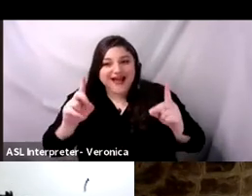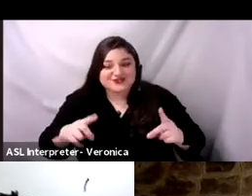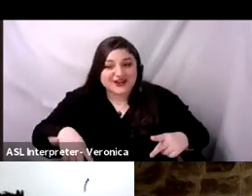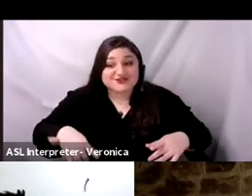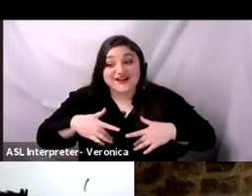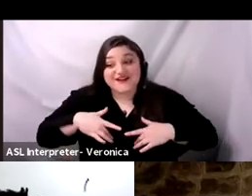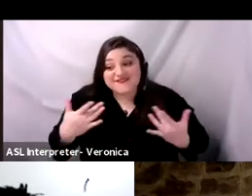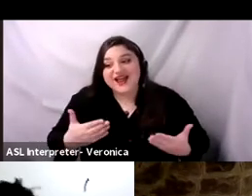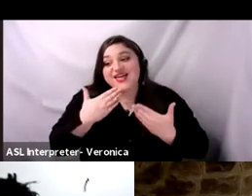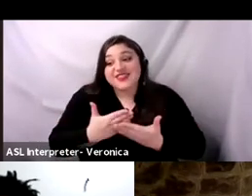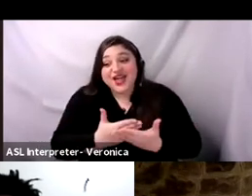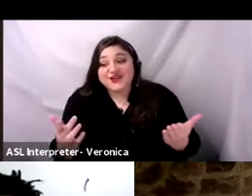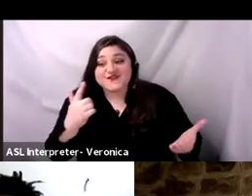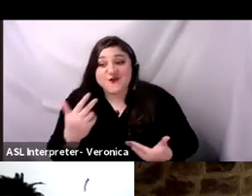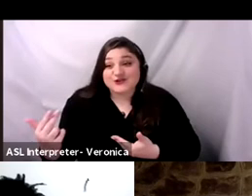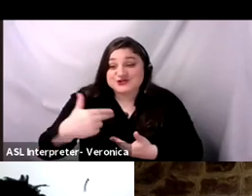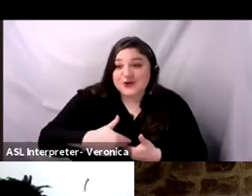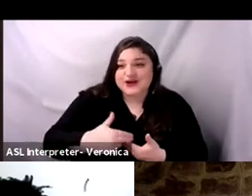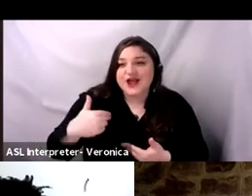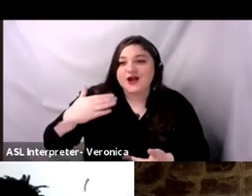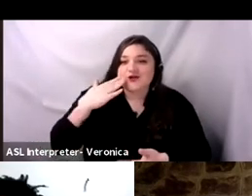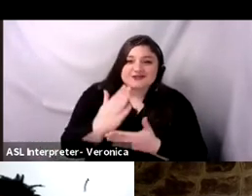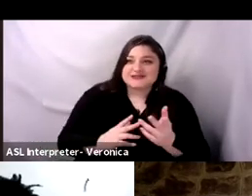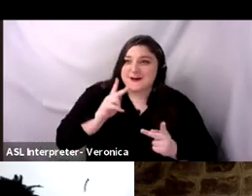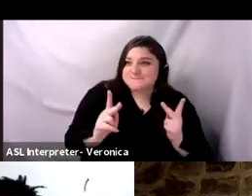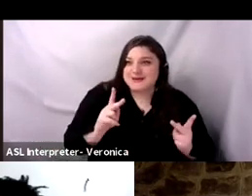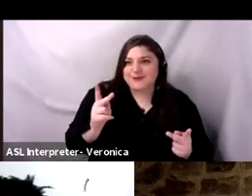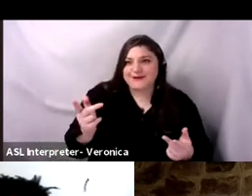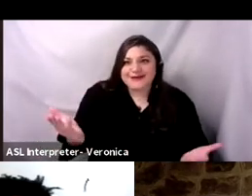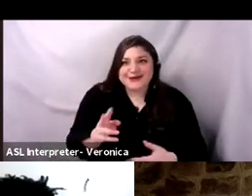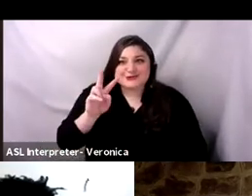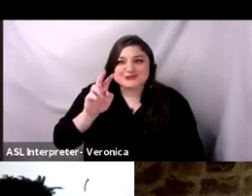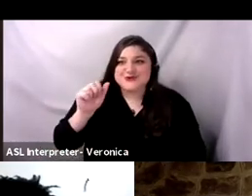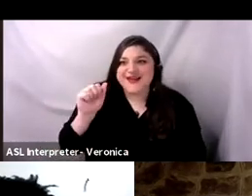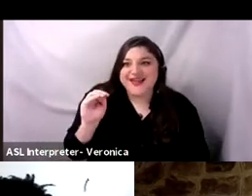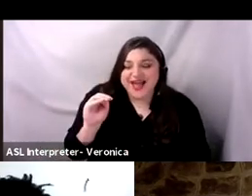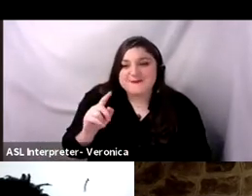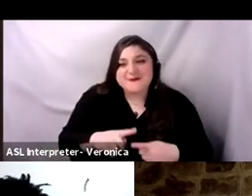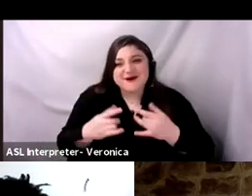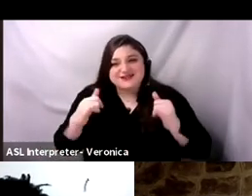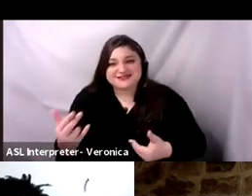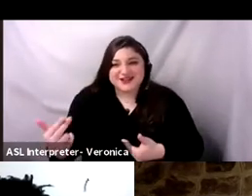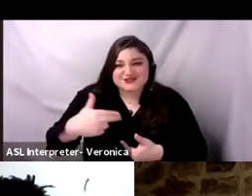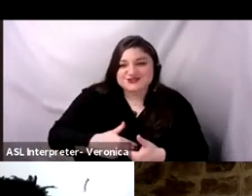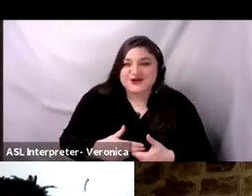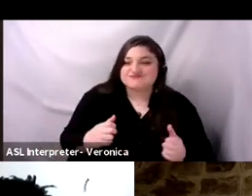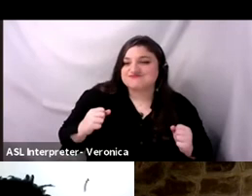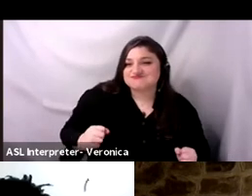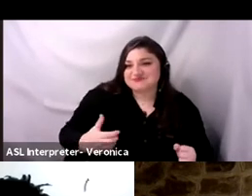for hopping in. I know we had some folks here. It's like 2 a.m. on some of y'all's time, and you still rock with us. So we really appreciate you.